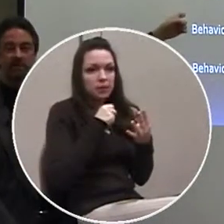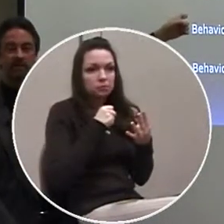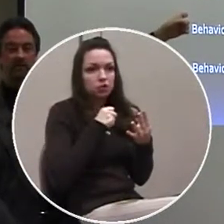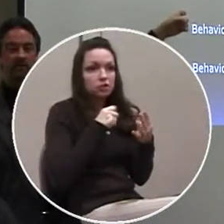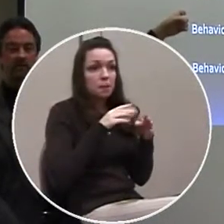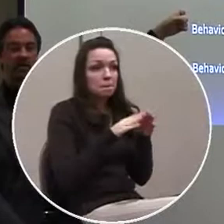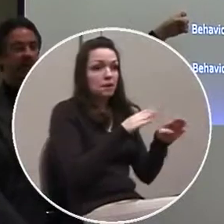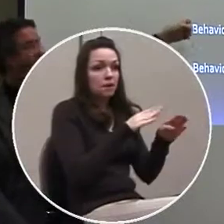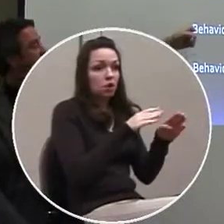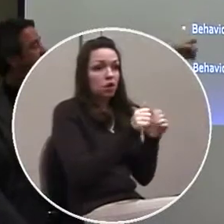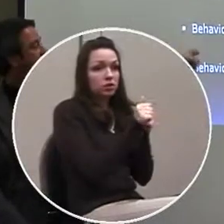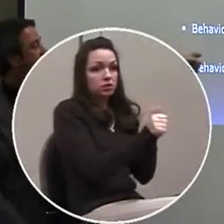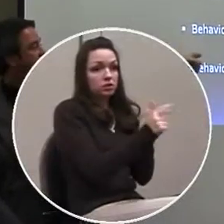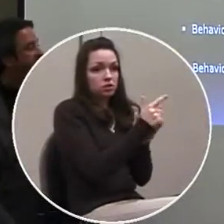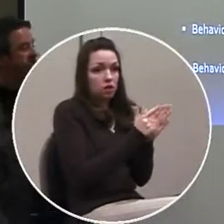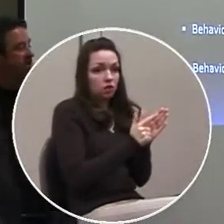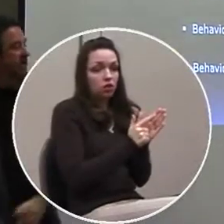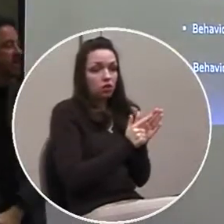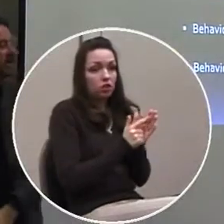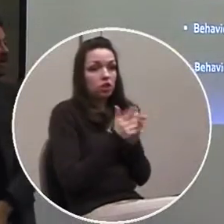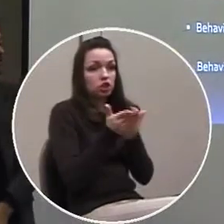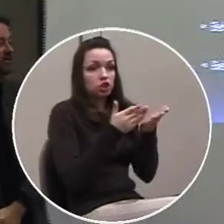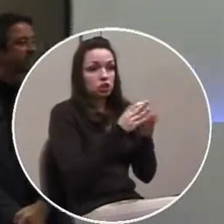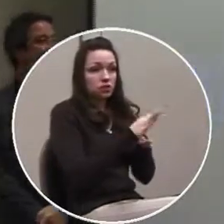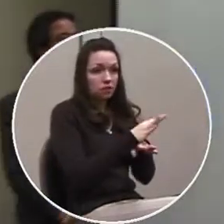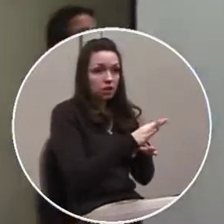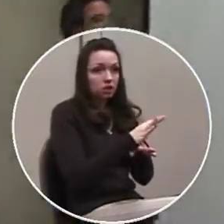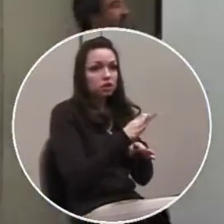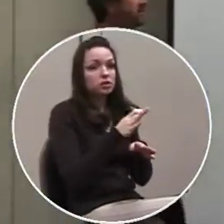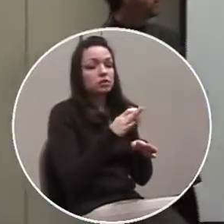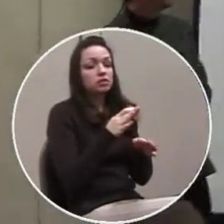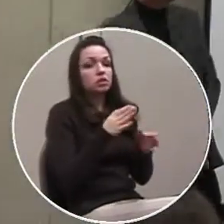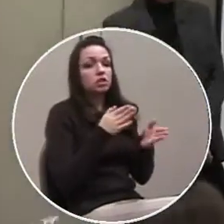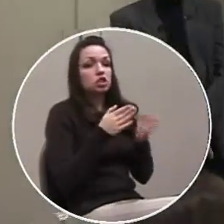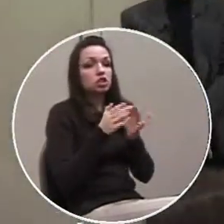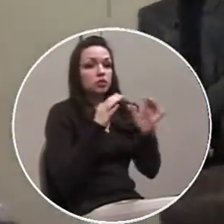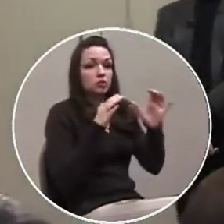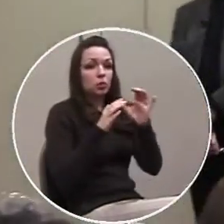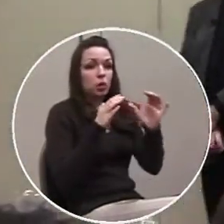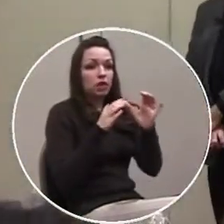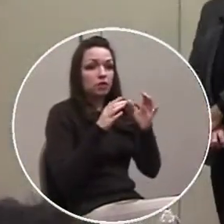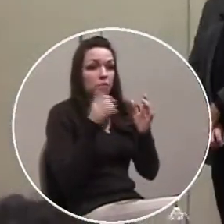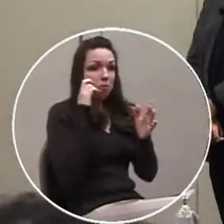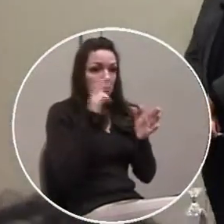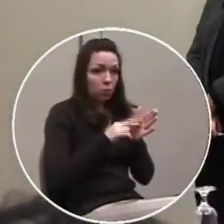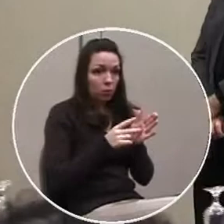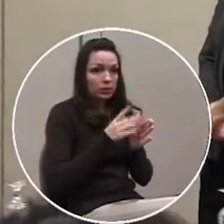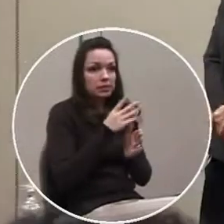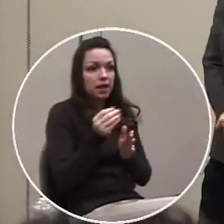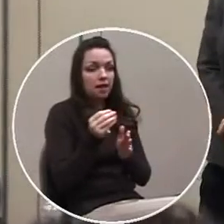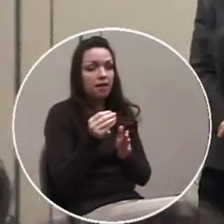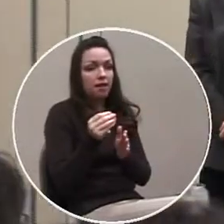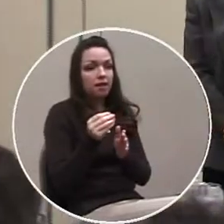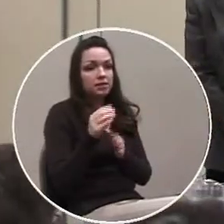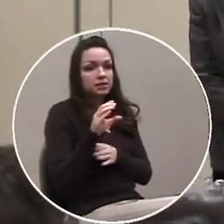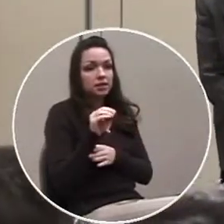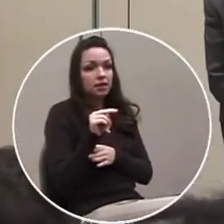is lawful, it serves a function, it serves a communicative purpose, and it's contextual.